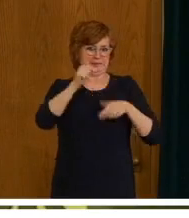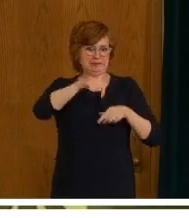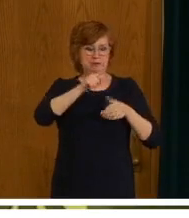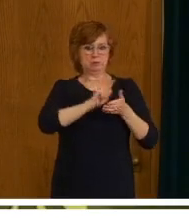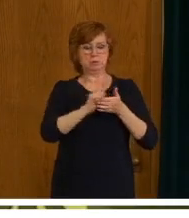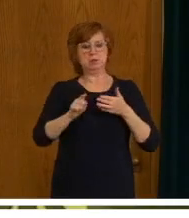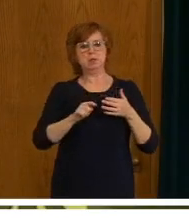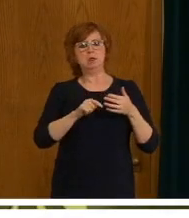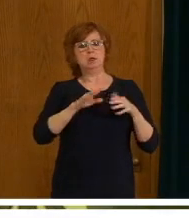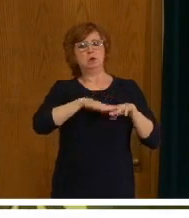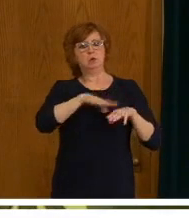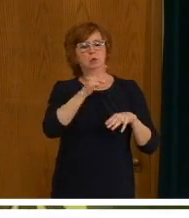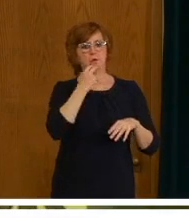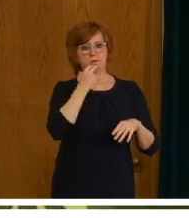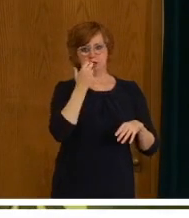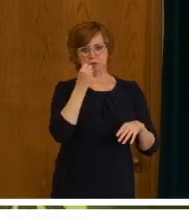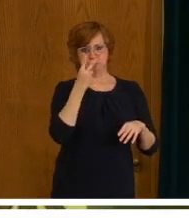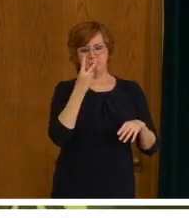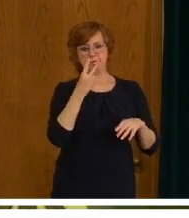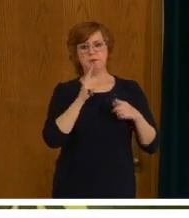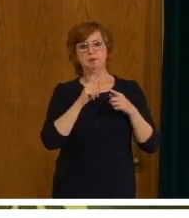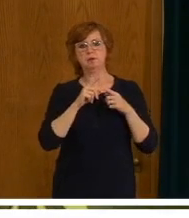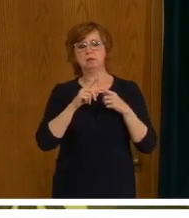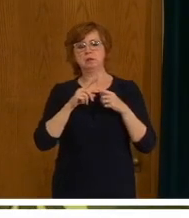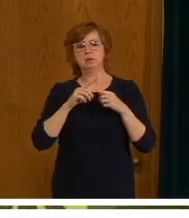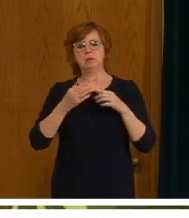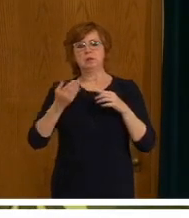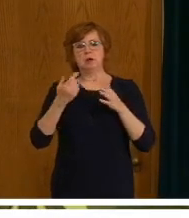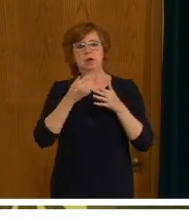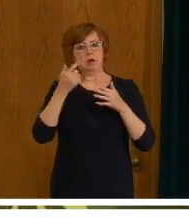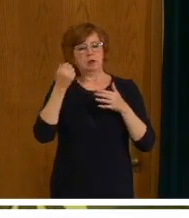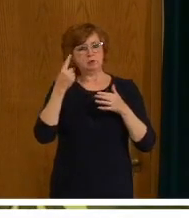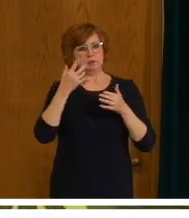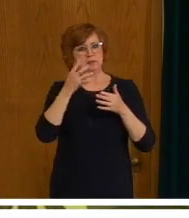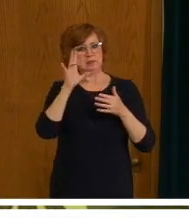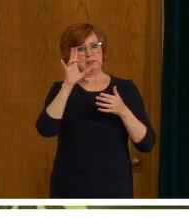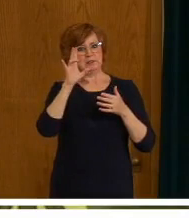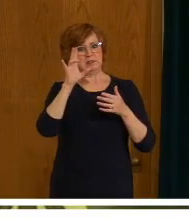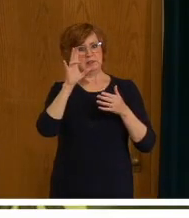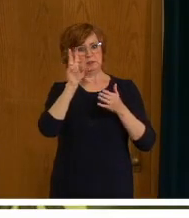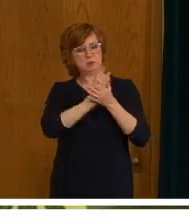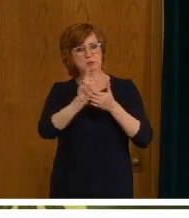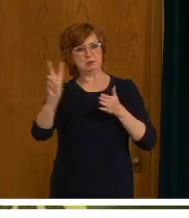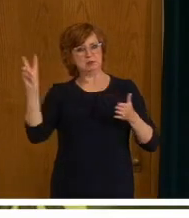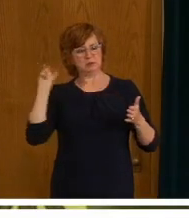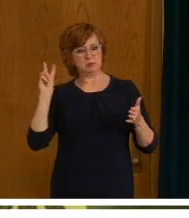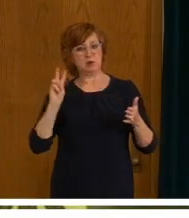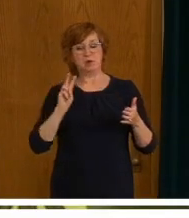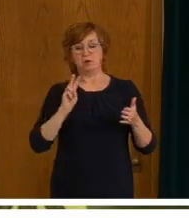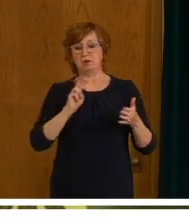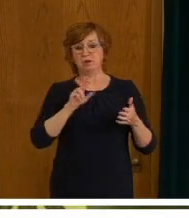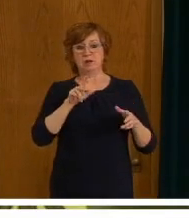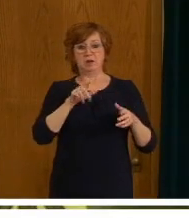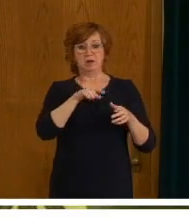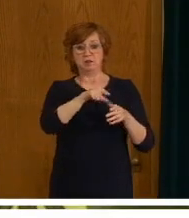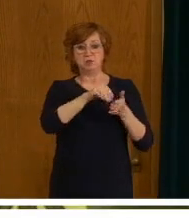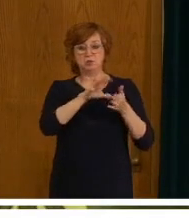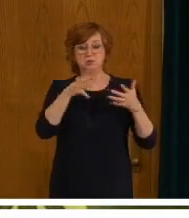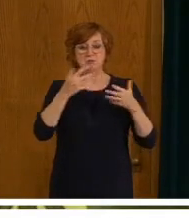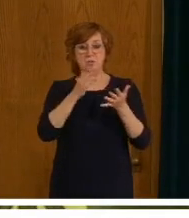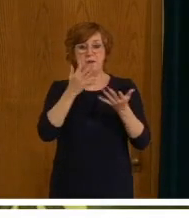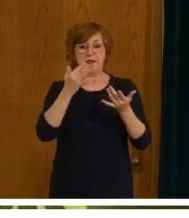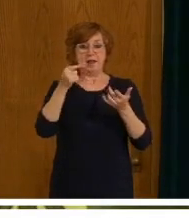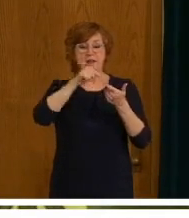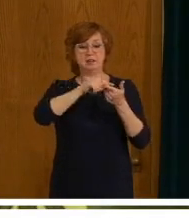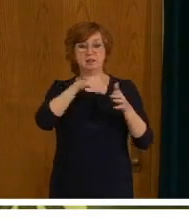12 to 17-year-olds opened less than 2 weeks ago, and already we are 26% of that age group that has received their first shot. This is